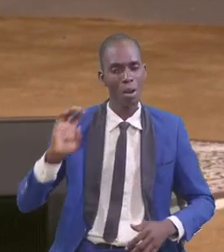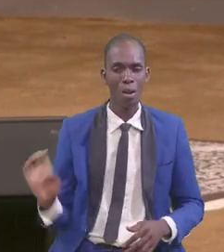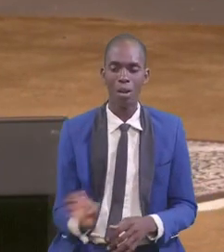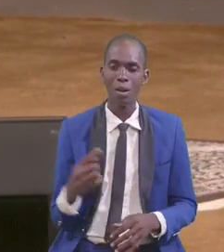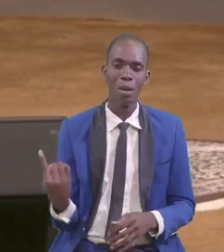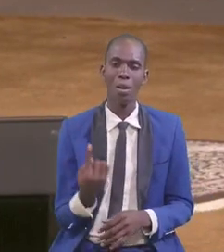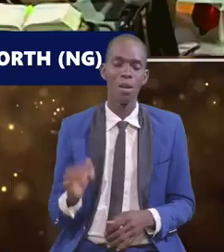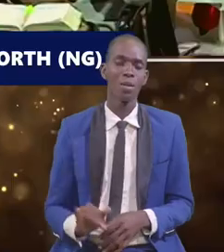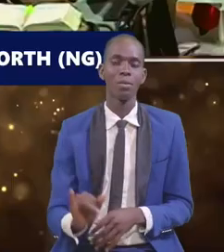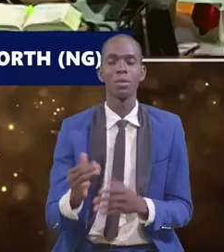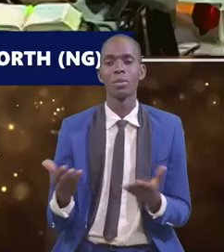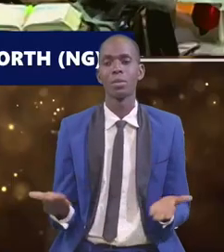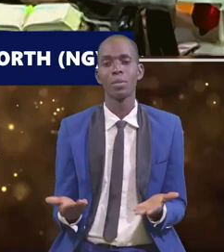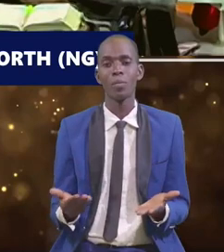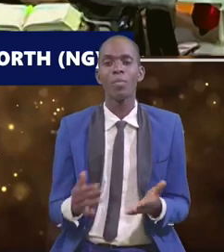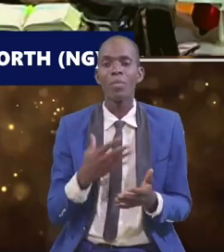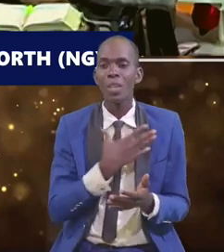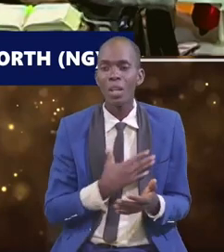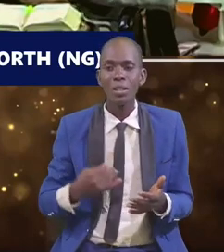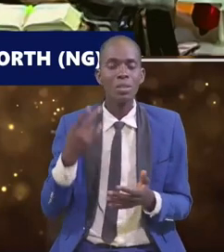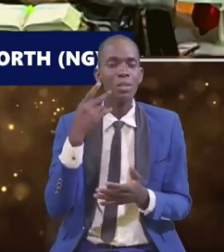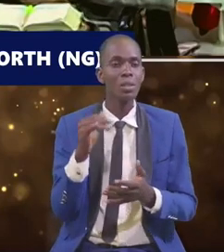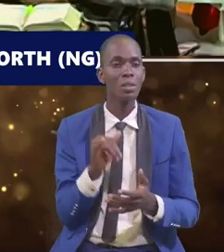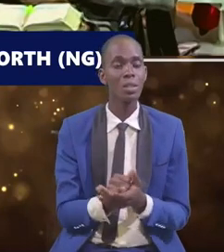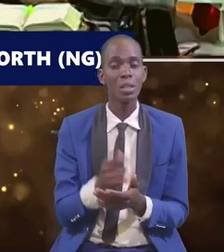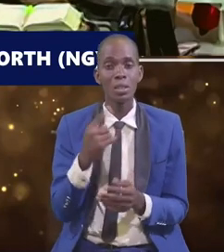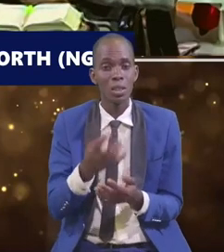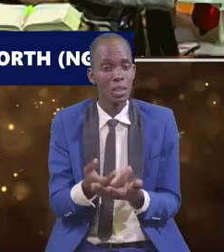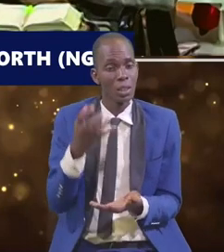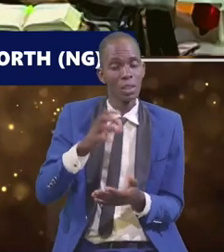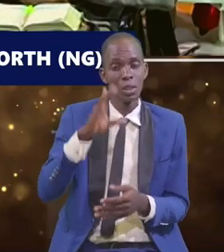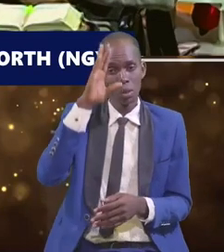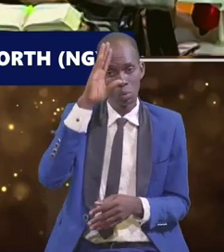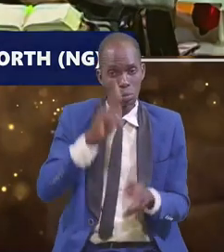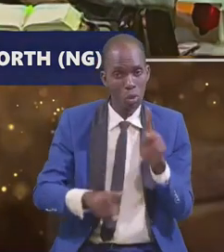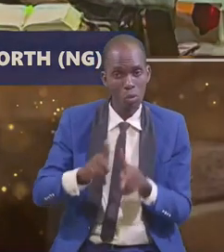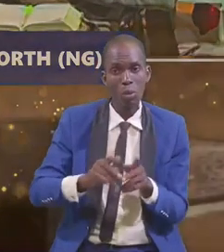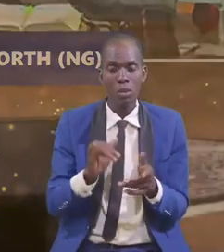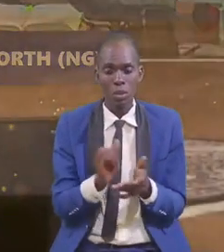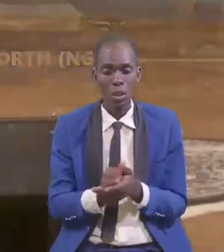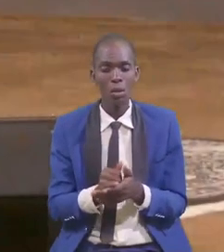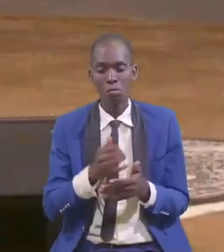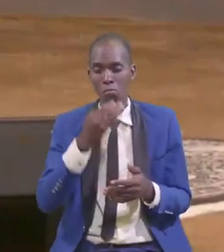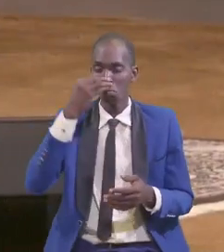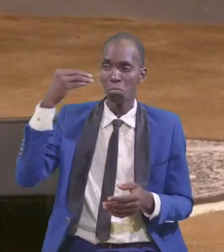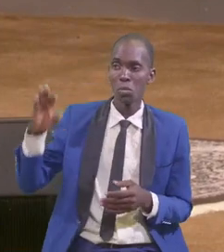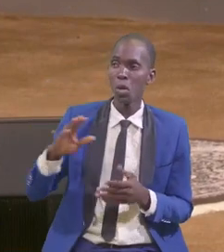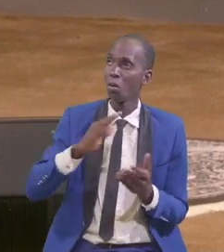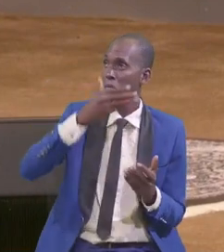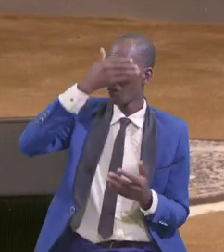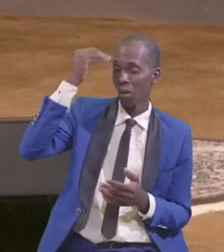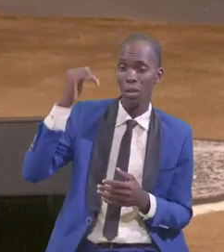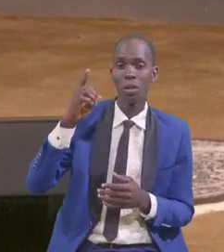people, if they don't have God, if they had God and they forget God and they are running after riches, so is he